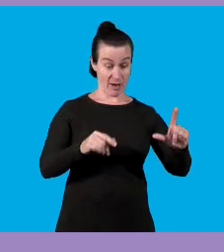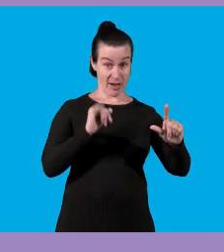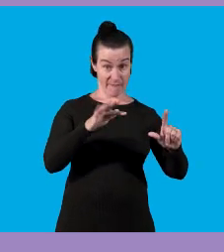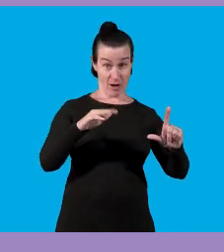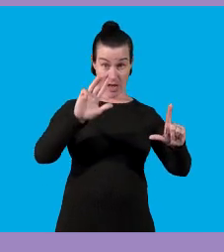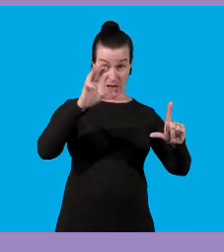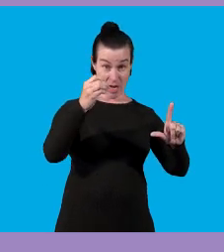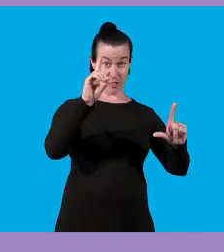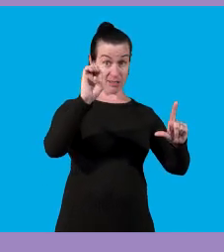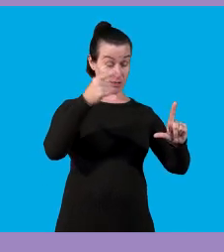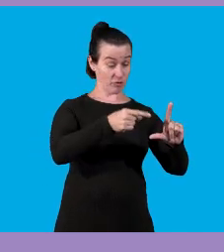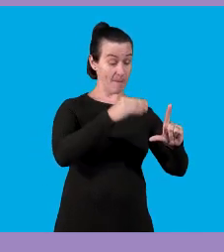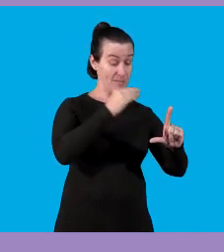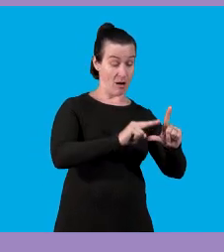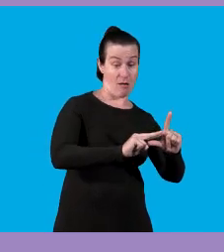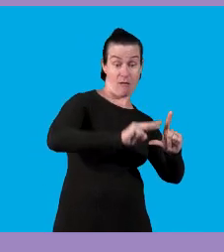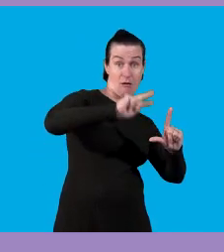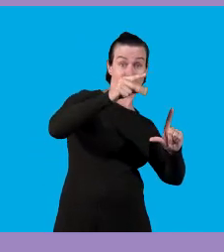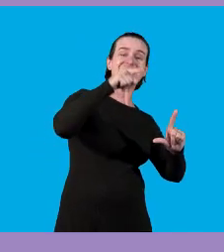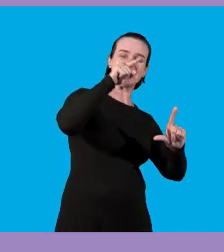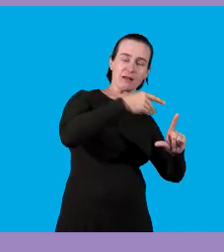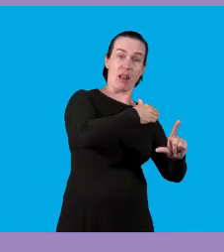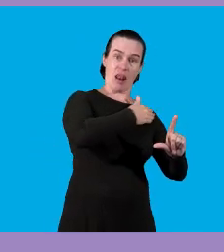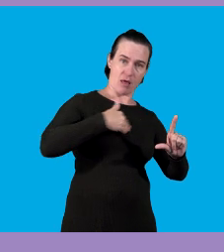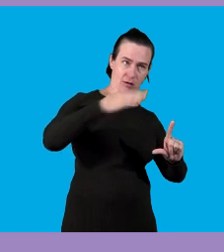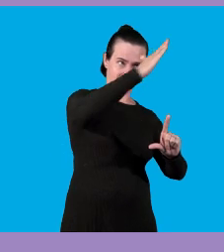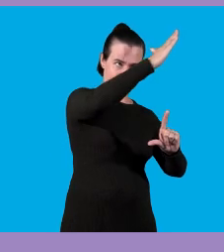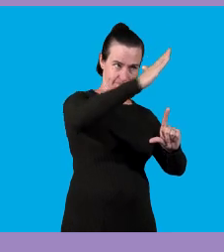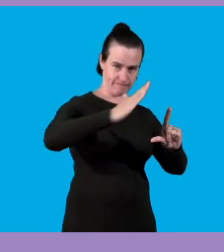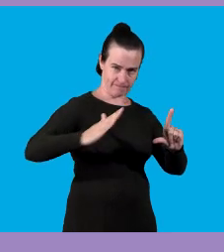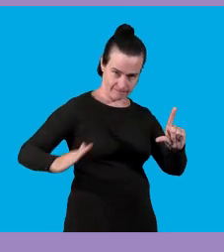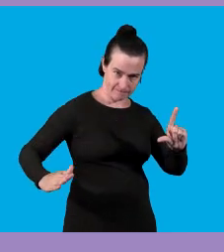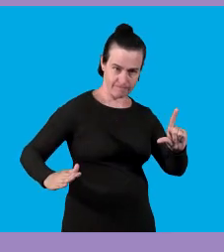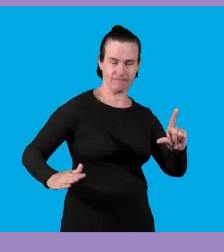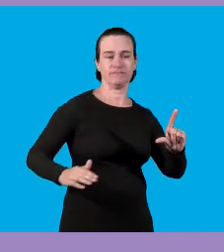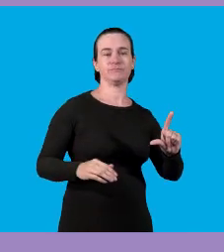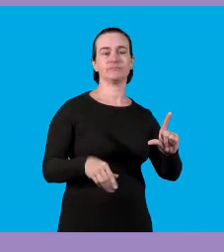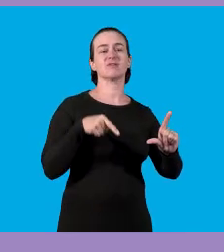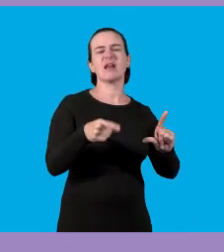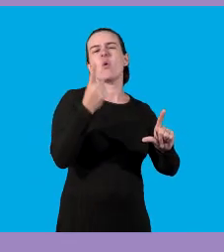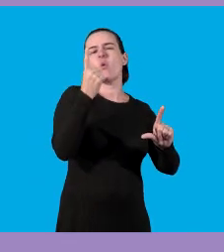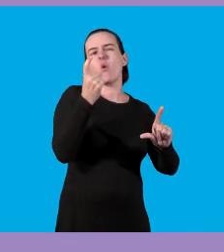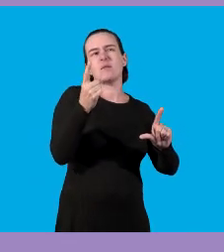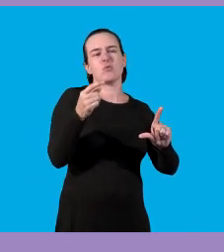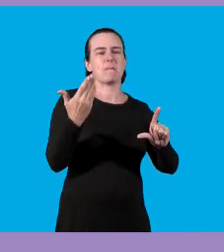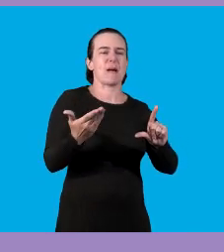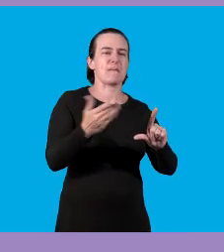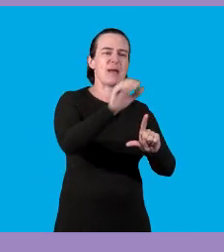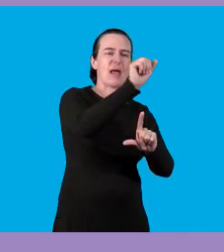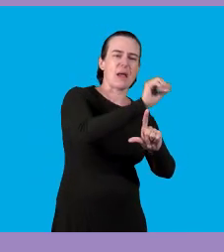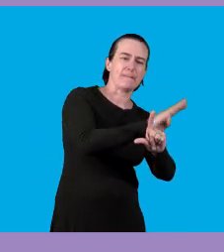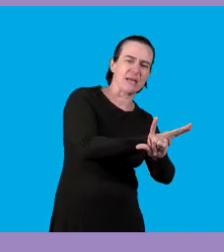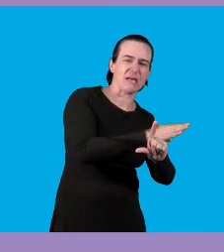and it is the longest side of the triangle. And then one other side, so it can be side AB,